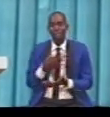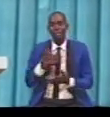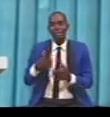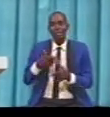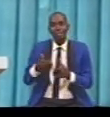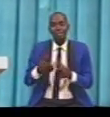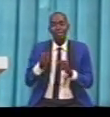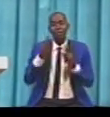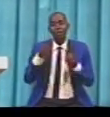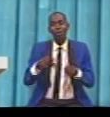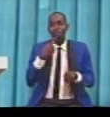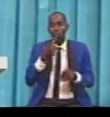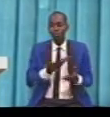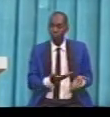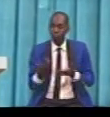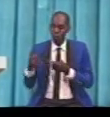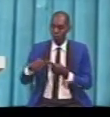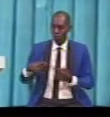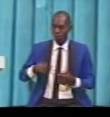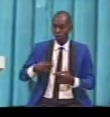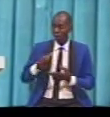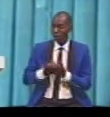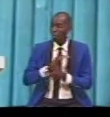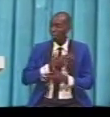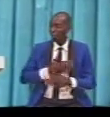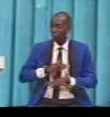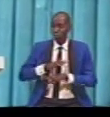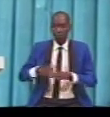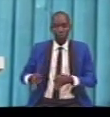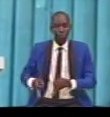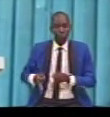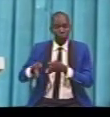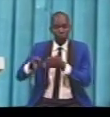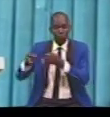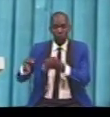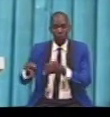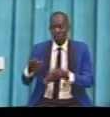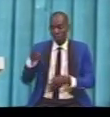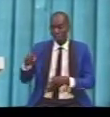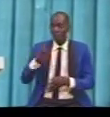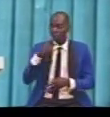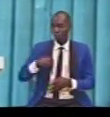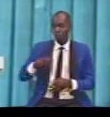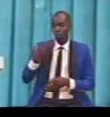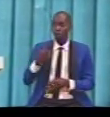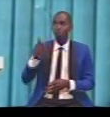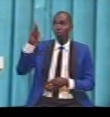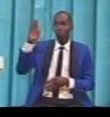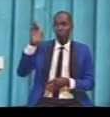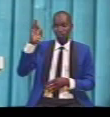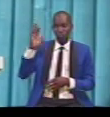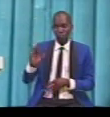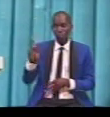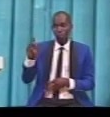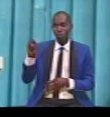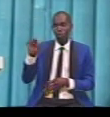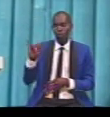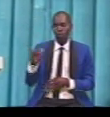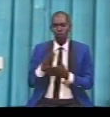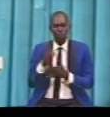the person who took the cloth was saying, please don't delay. You know, this is the cloth of Pastor Kumuyi. Somebody was there who